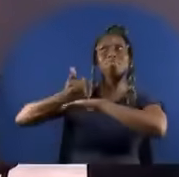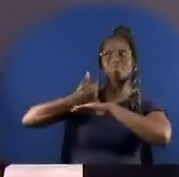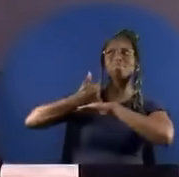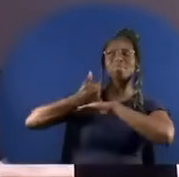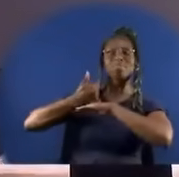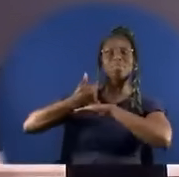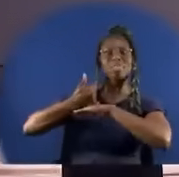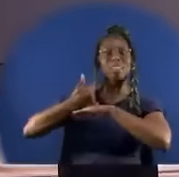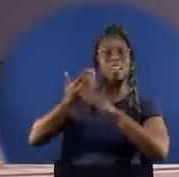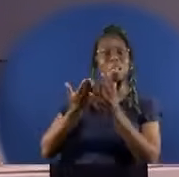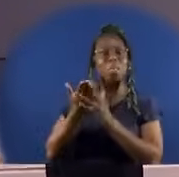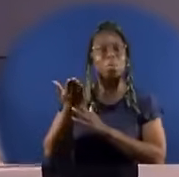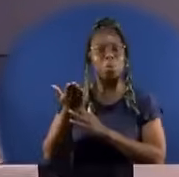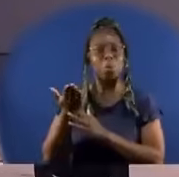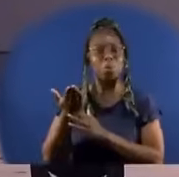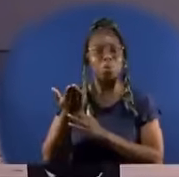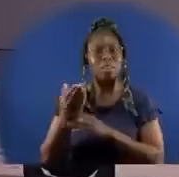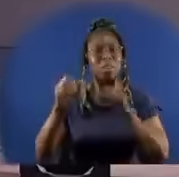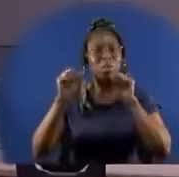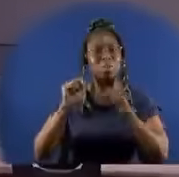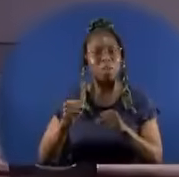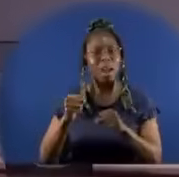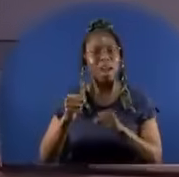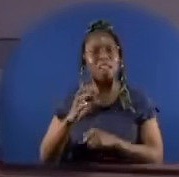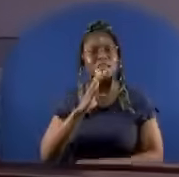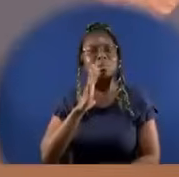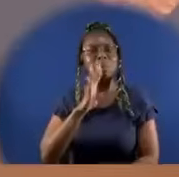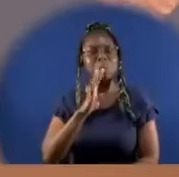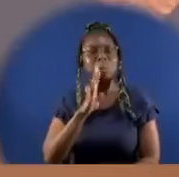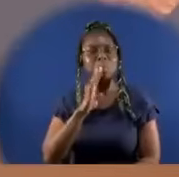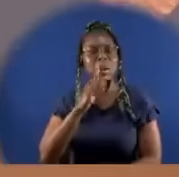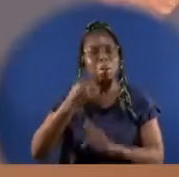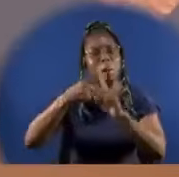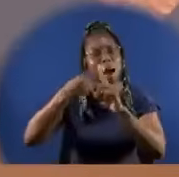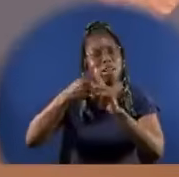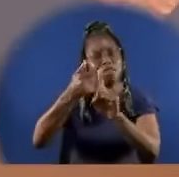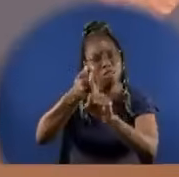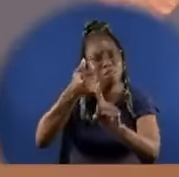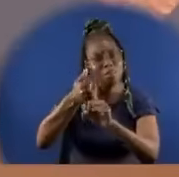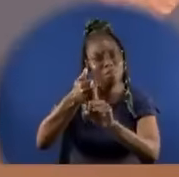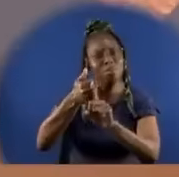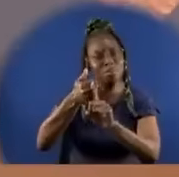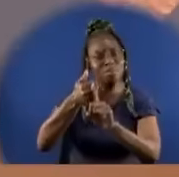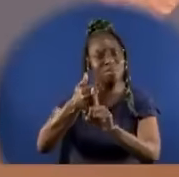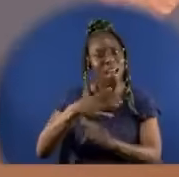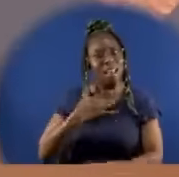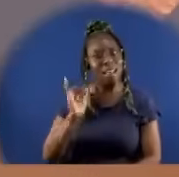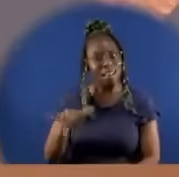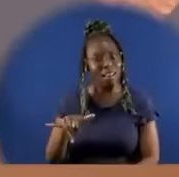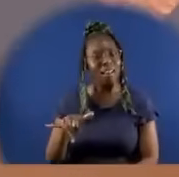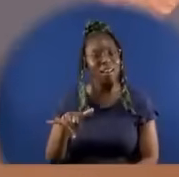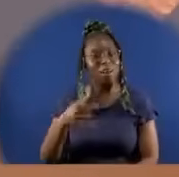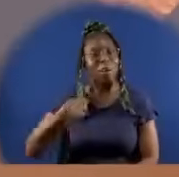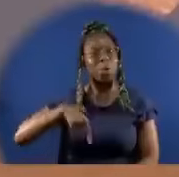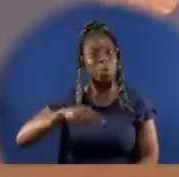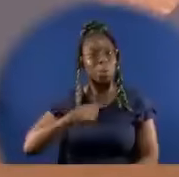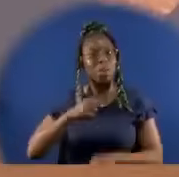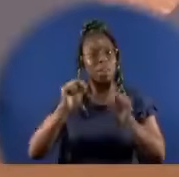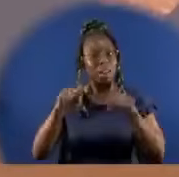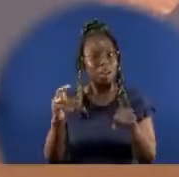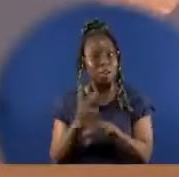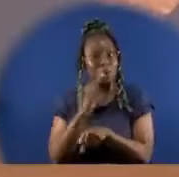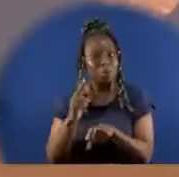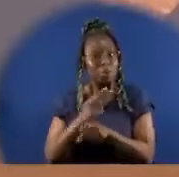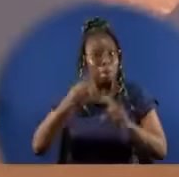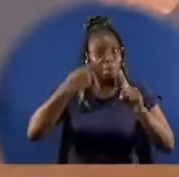anybody who knows how to speak well to yourself? Yeah. I like that. We can speak words of life, words